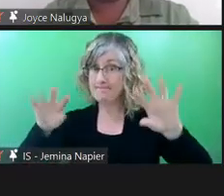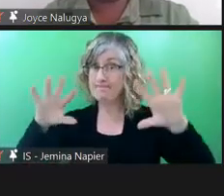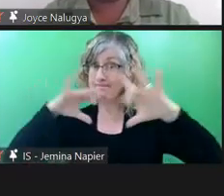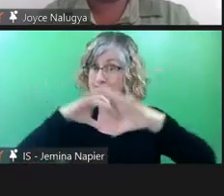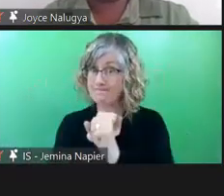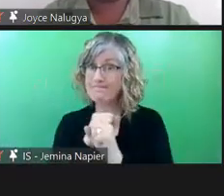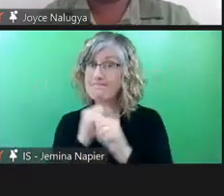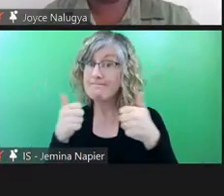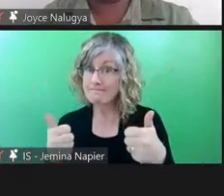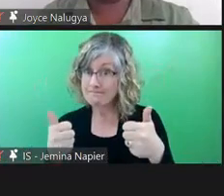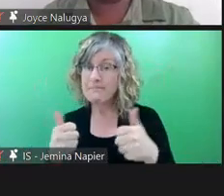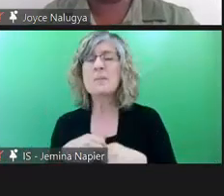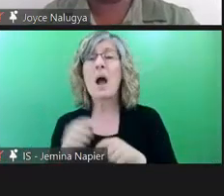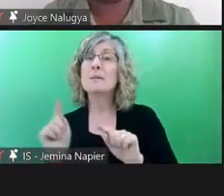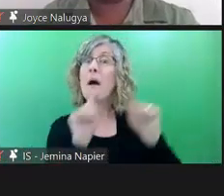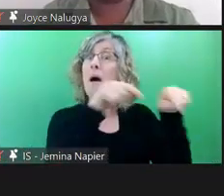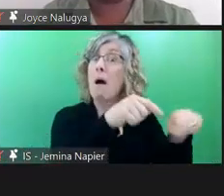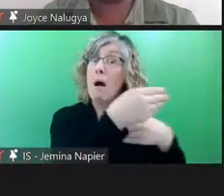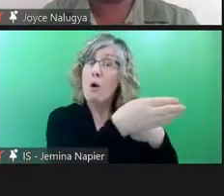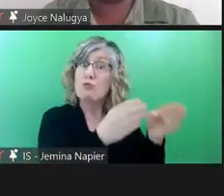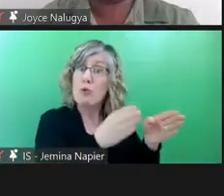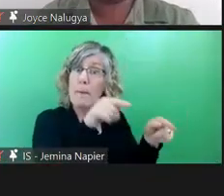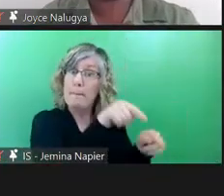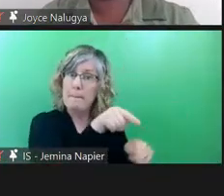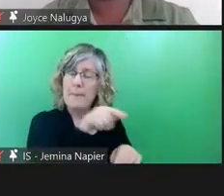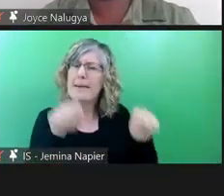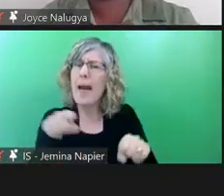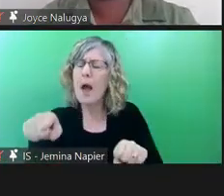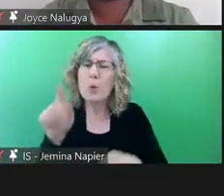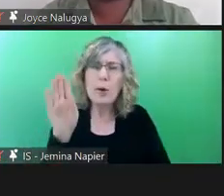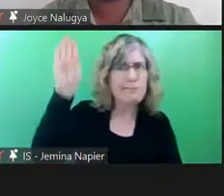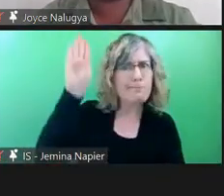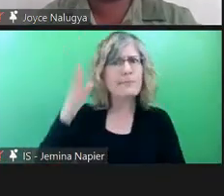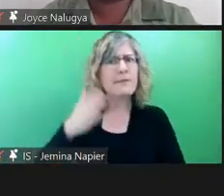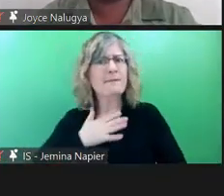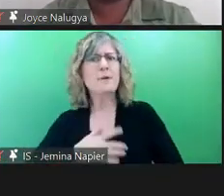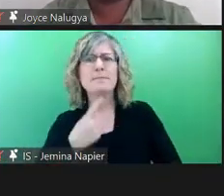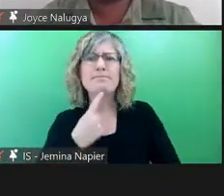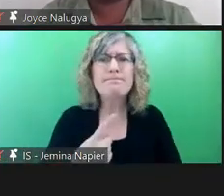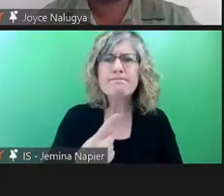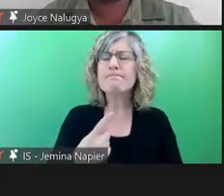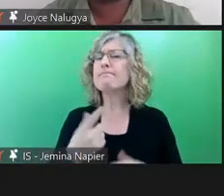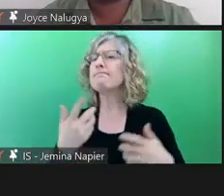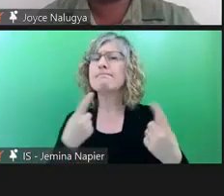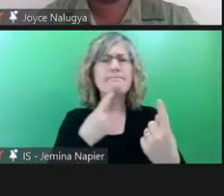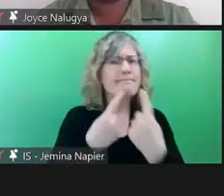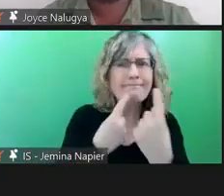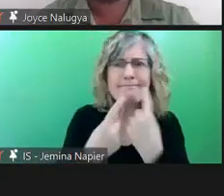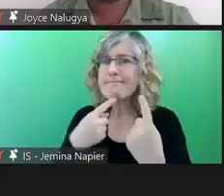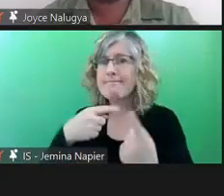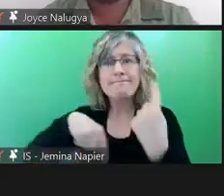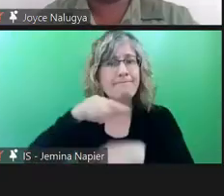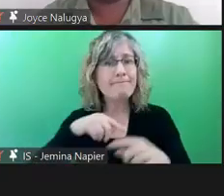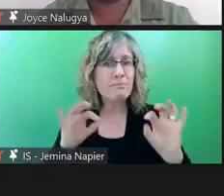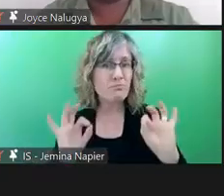you know, be able to raise some things more directly yourselves. So I don't think I need to give you any